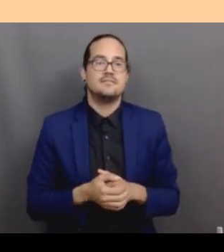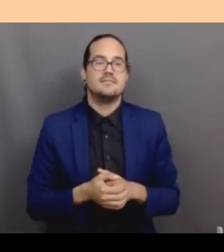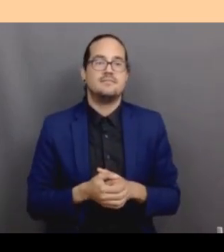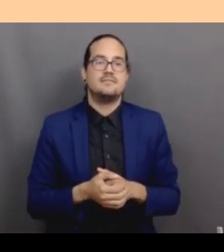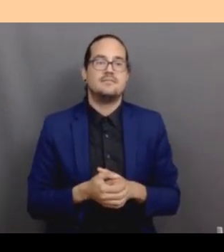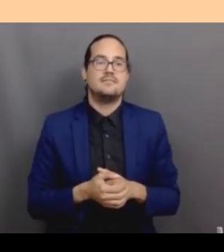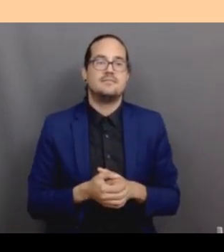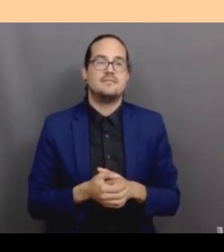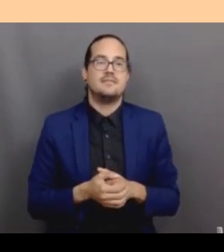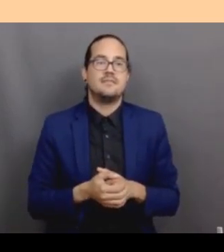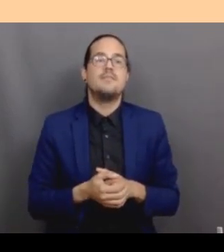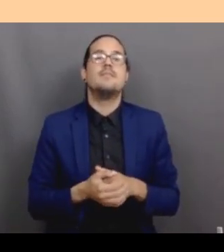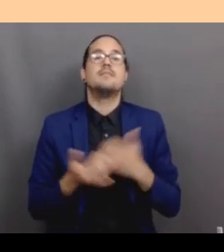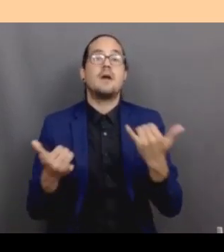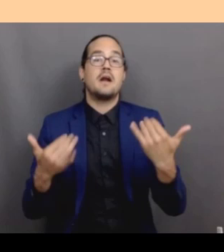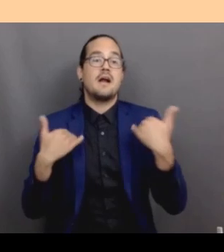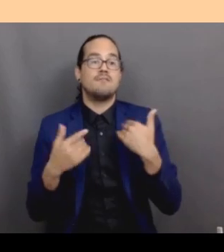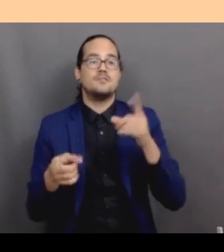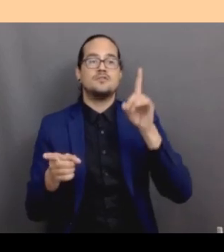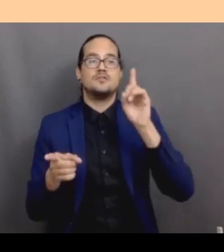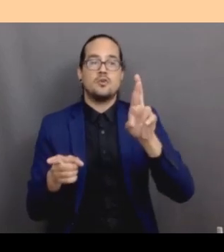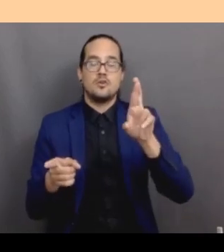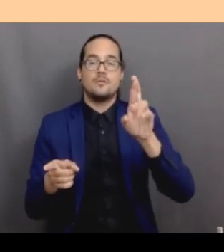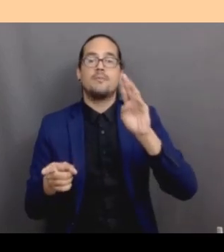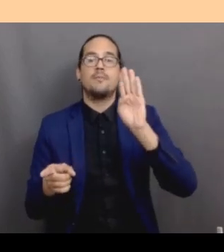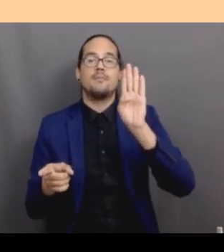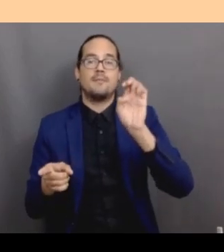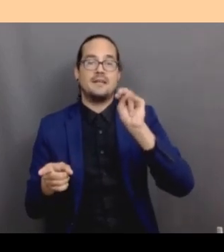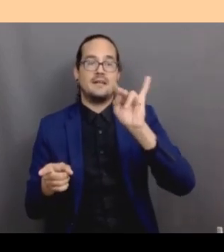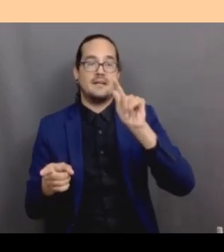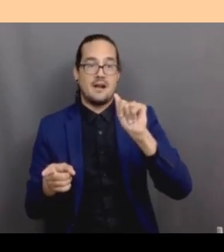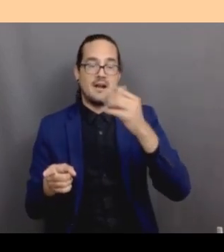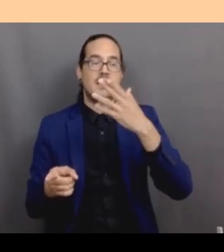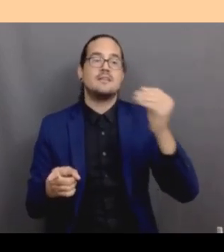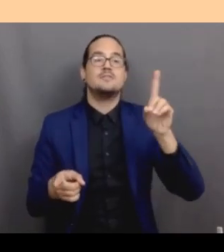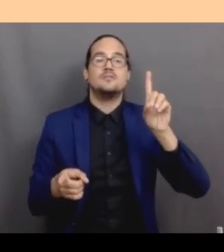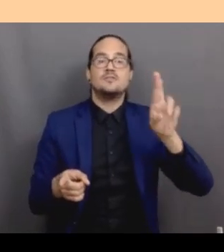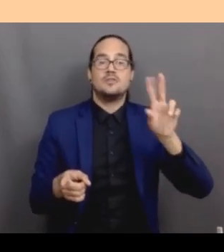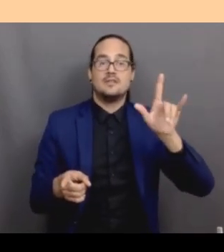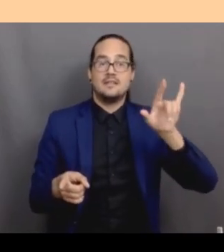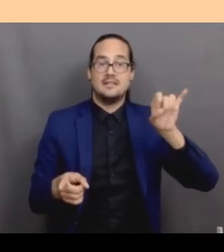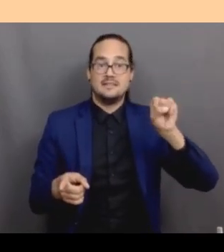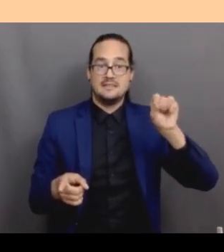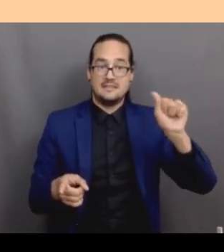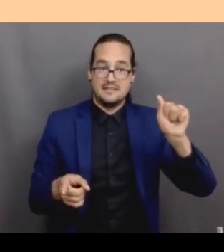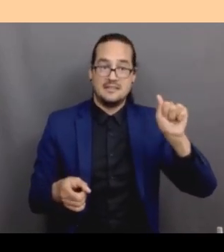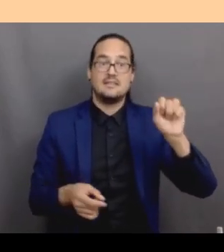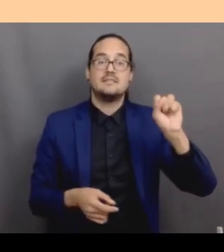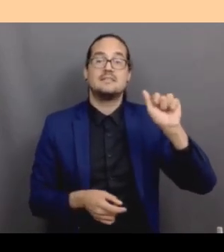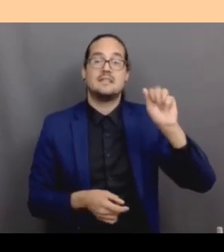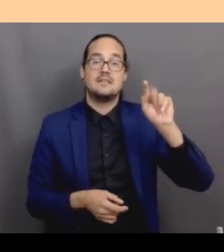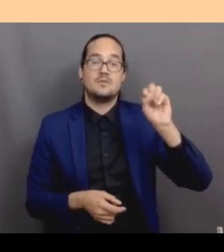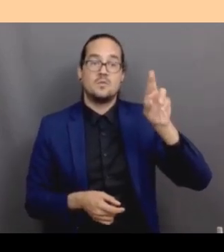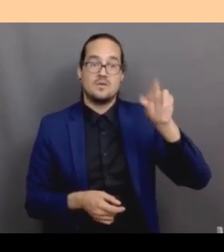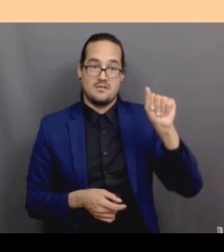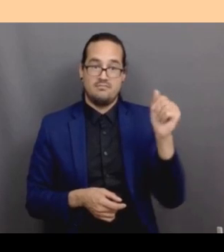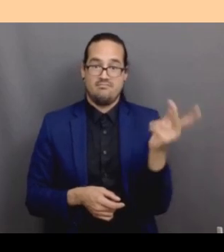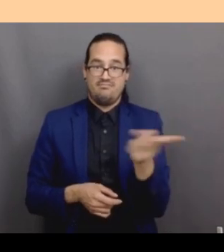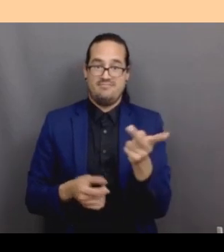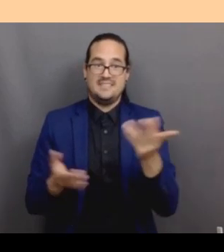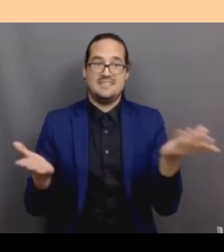and Dr. Lisa Santora, our Deputy Public Health Officer for Marin County. So I want to jump back